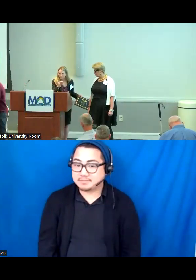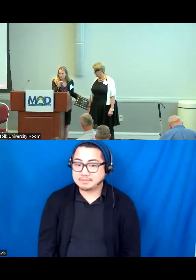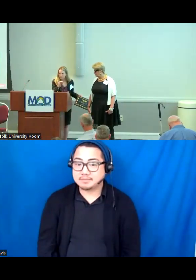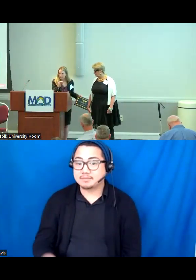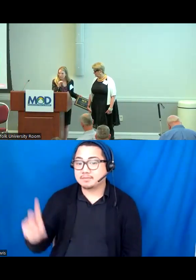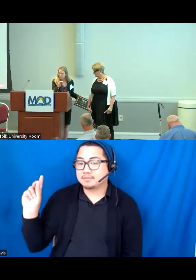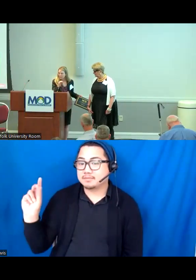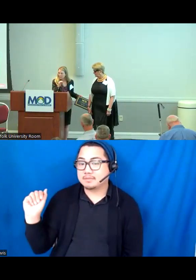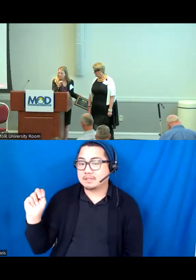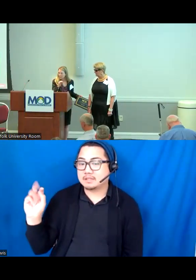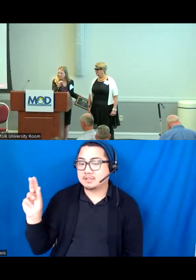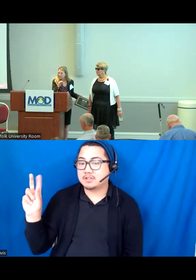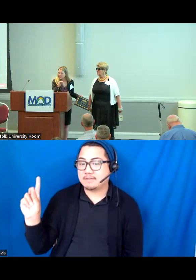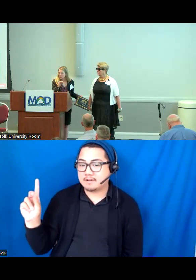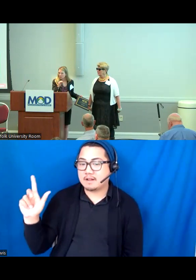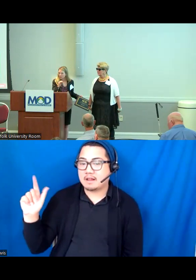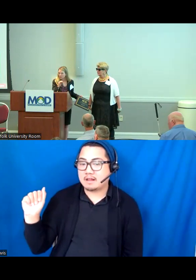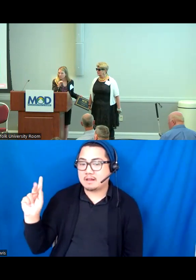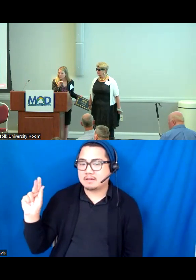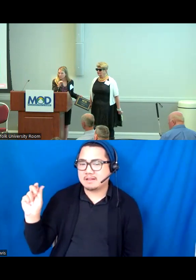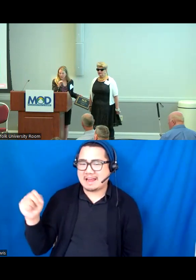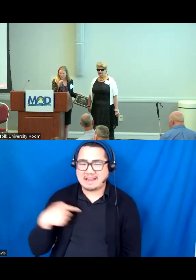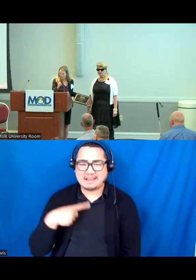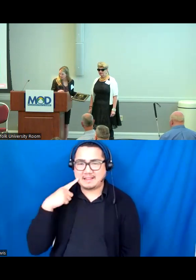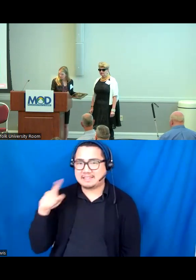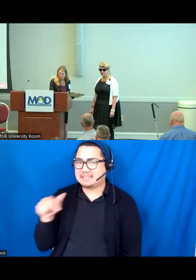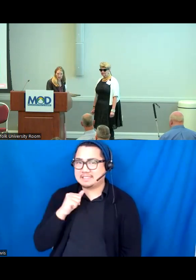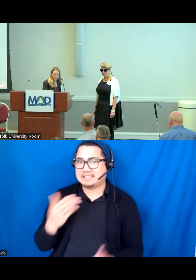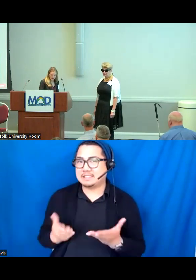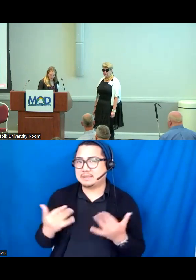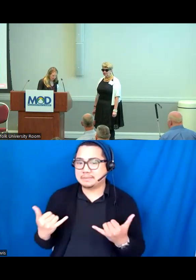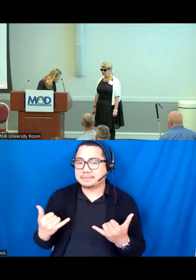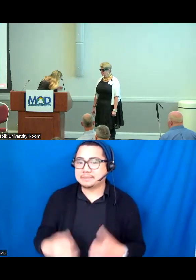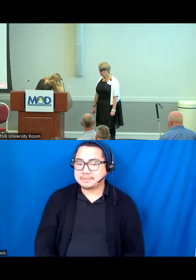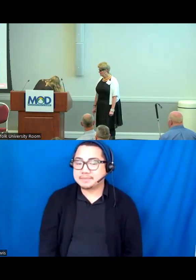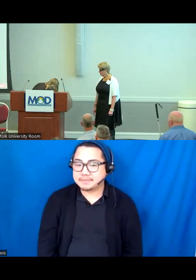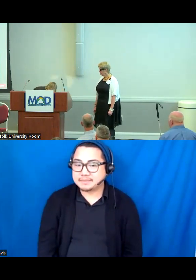Danford Larkin. I don't think he's here today.